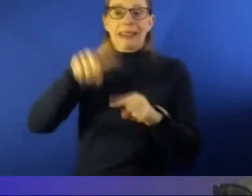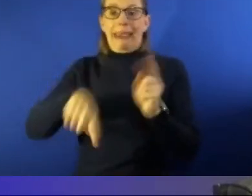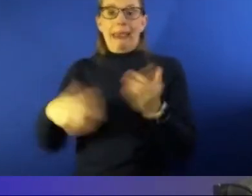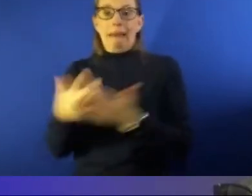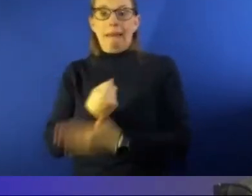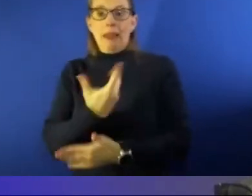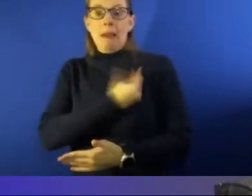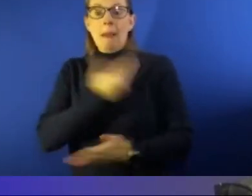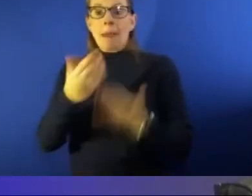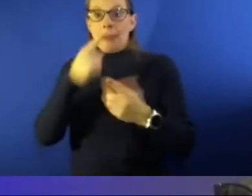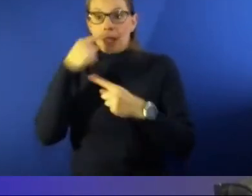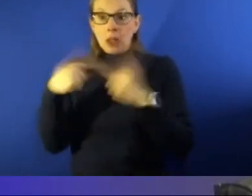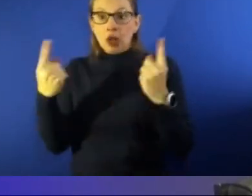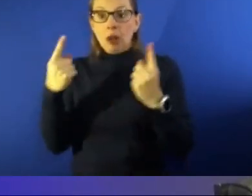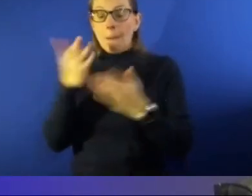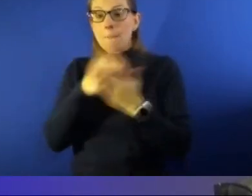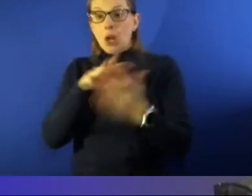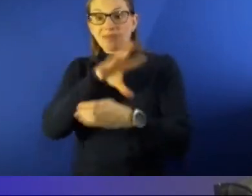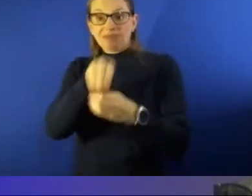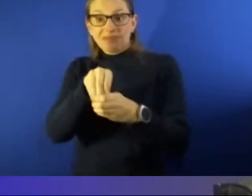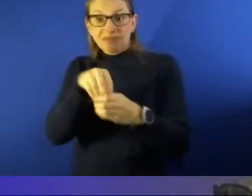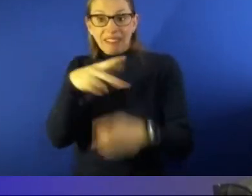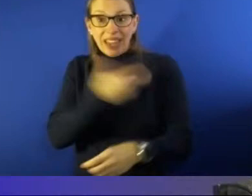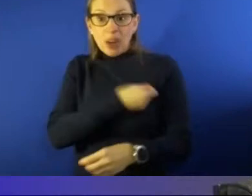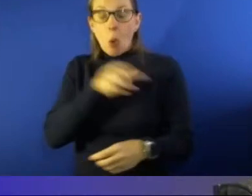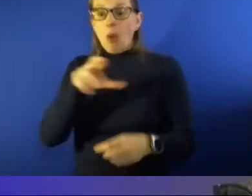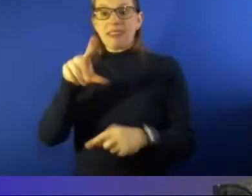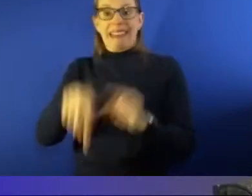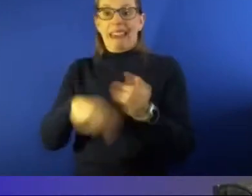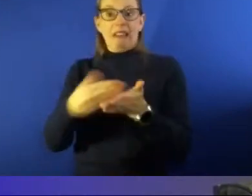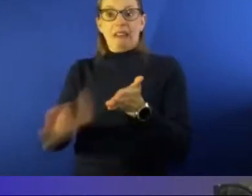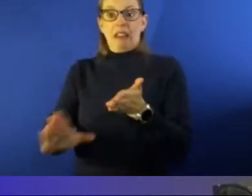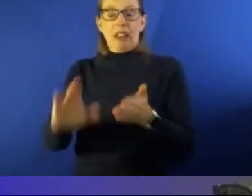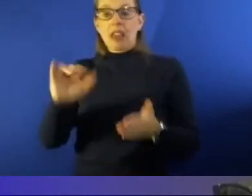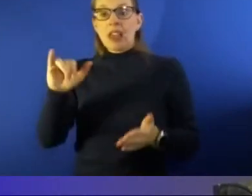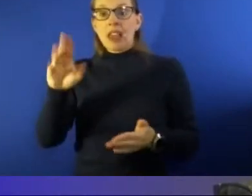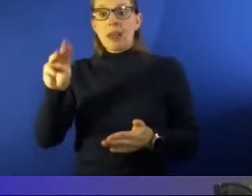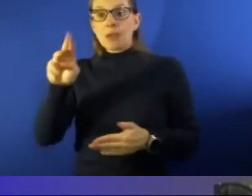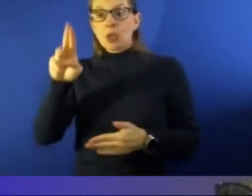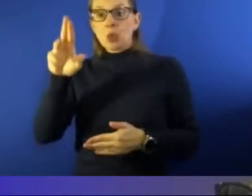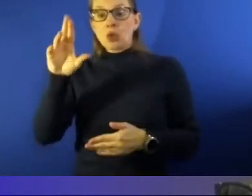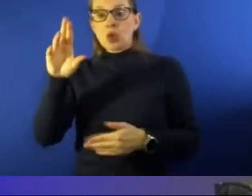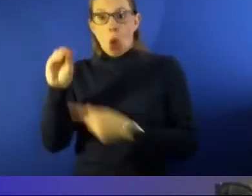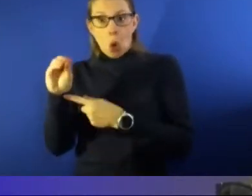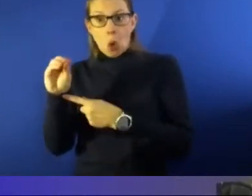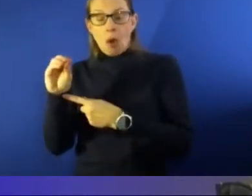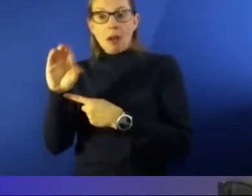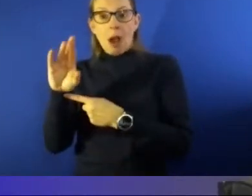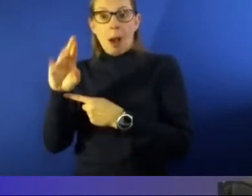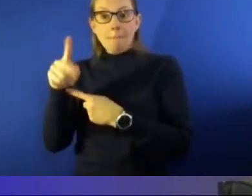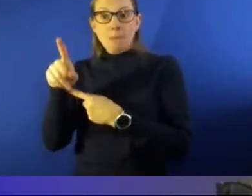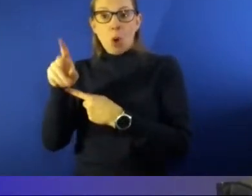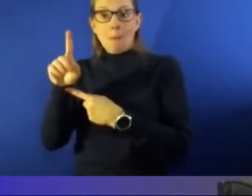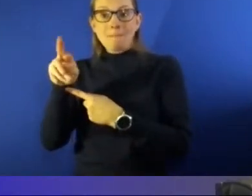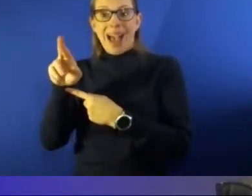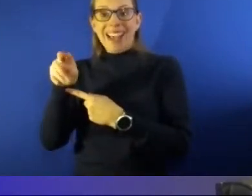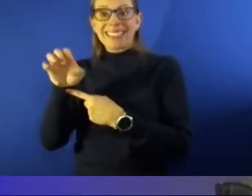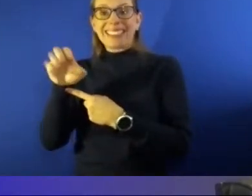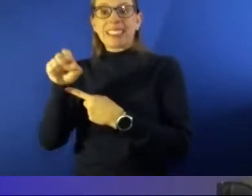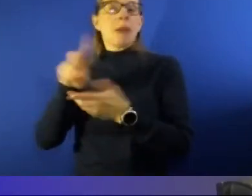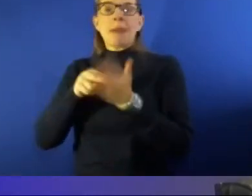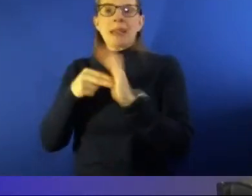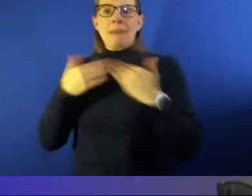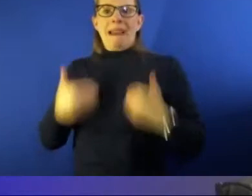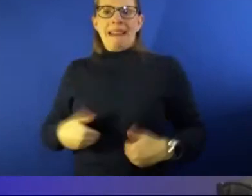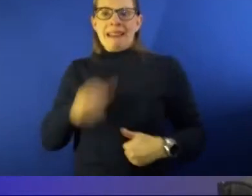allergic to a component, they can't be vaccinated, they're immunocompromised, so they don't mount a proper immune response. There's a few different populations we want to make